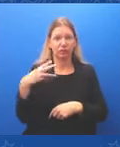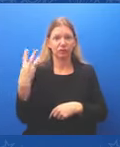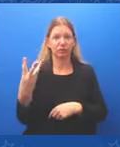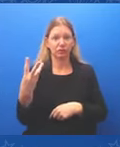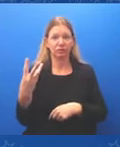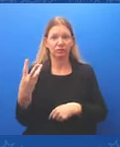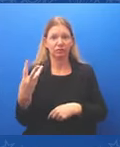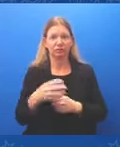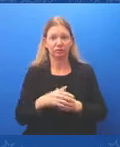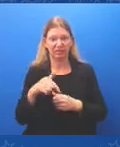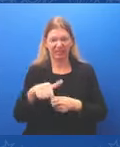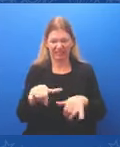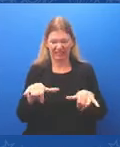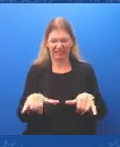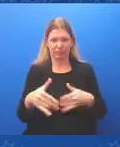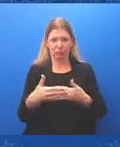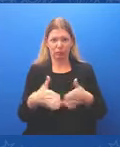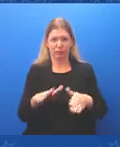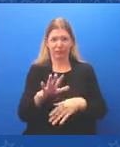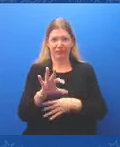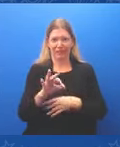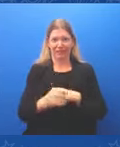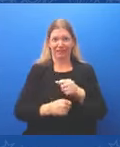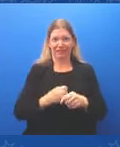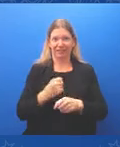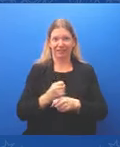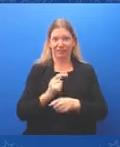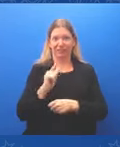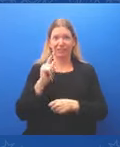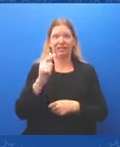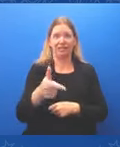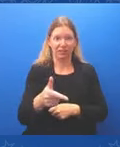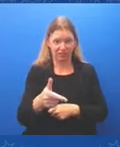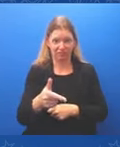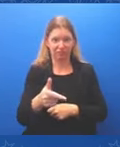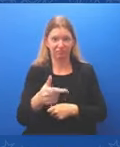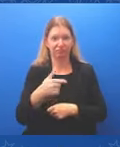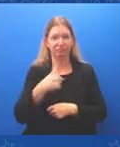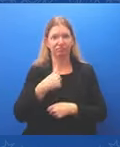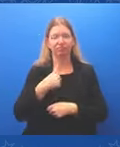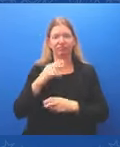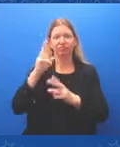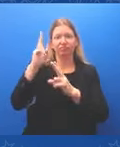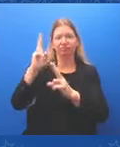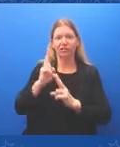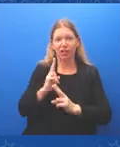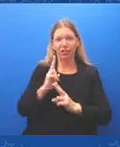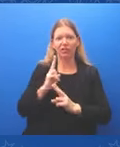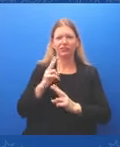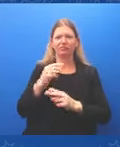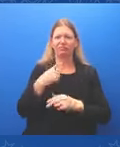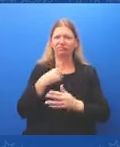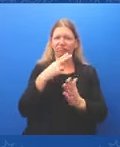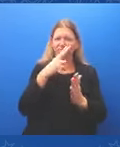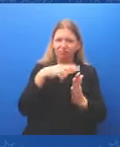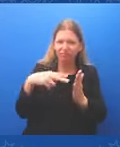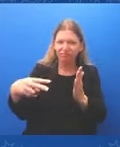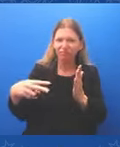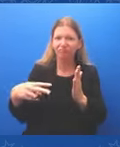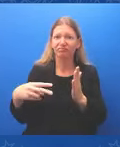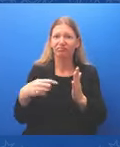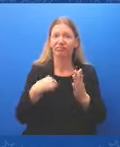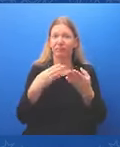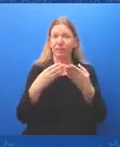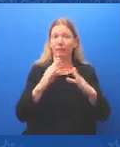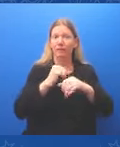years later. And I had the great honor. I've read about him, and as a public defender and involved in civil rights myself as a